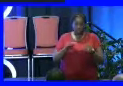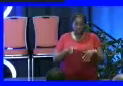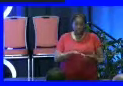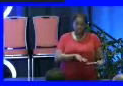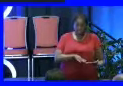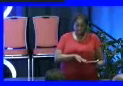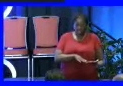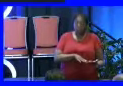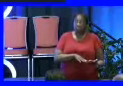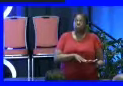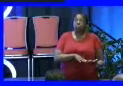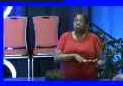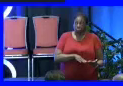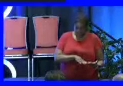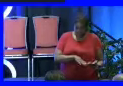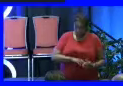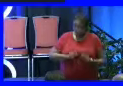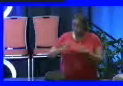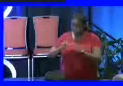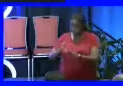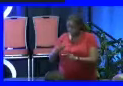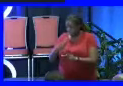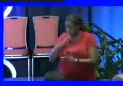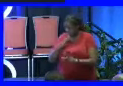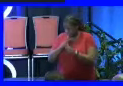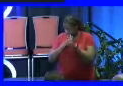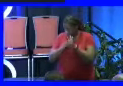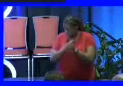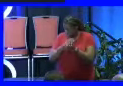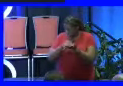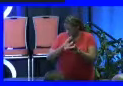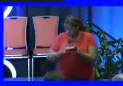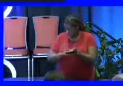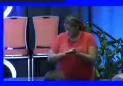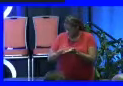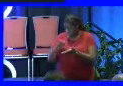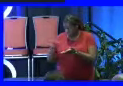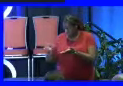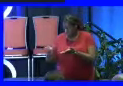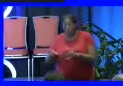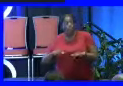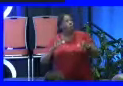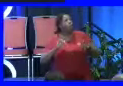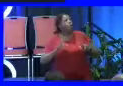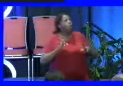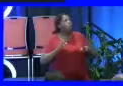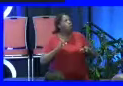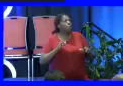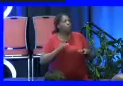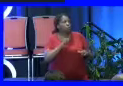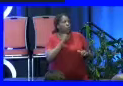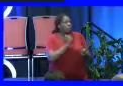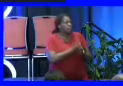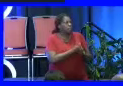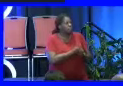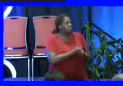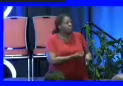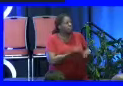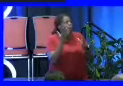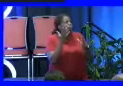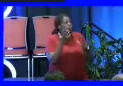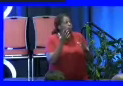I went back to the data warehouse people and I said, according to our records, and so they went back and they were like, oh yeah, those were never updated. Got rid of